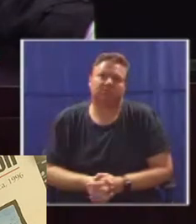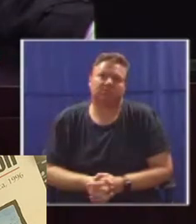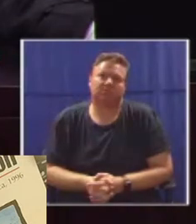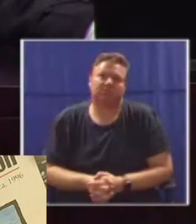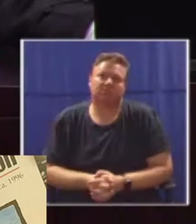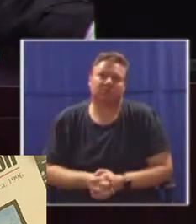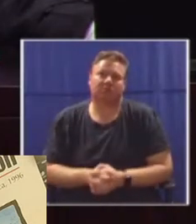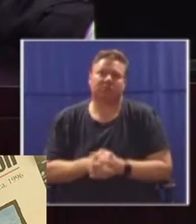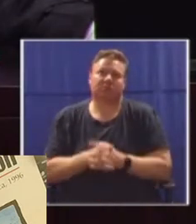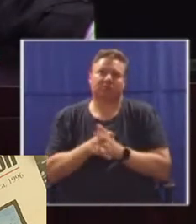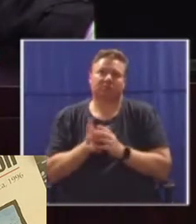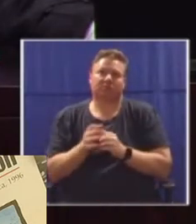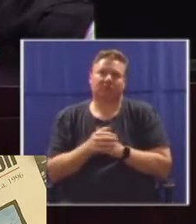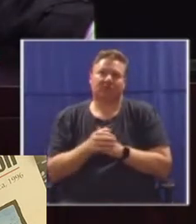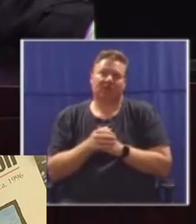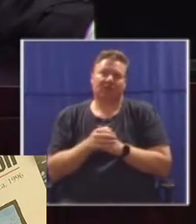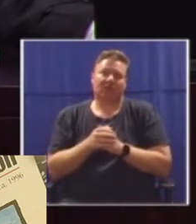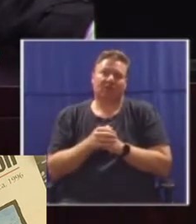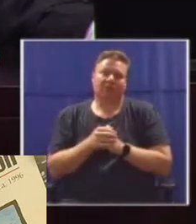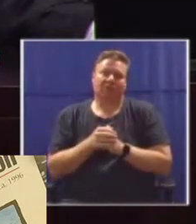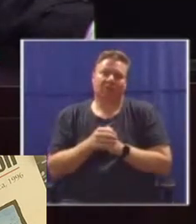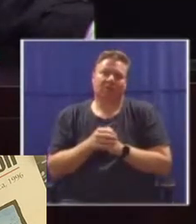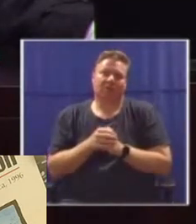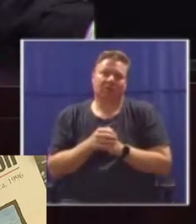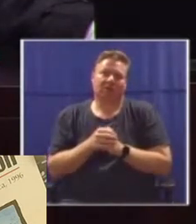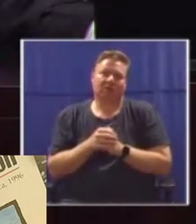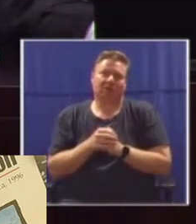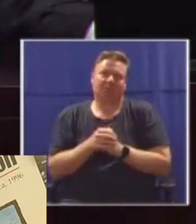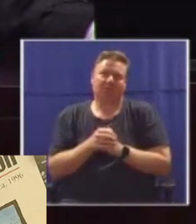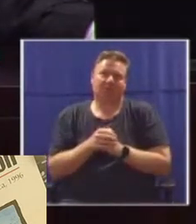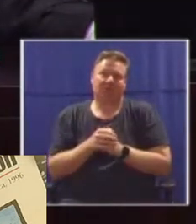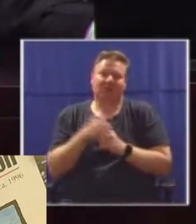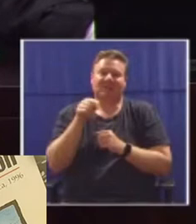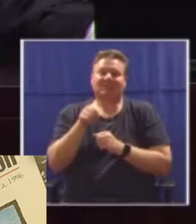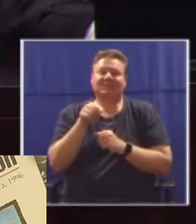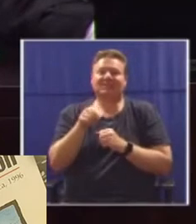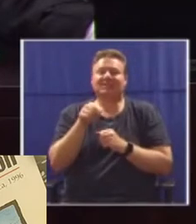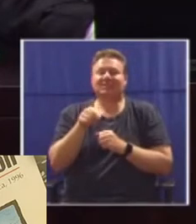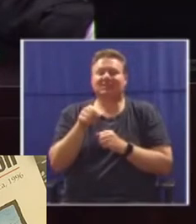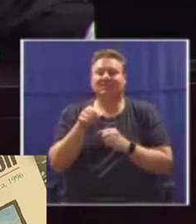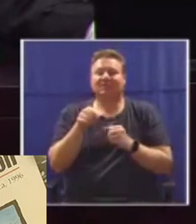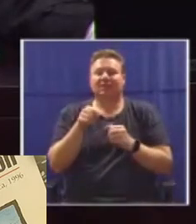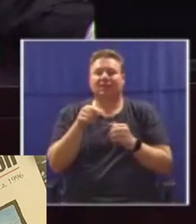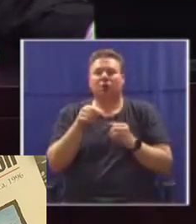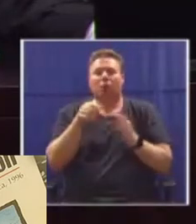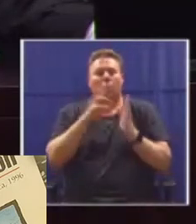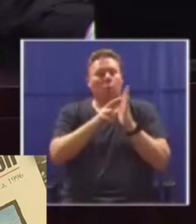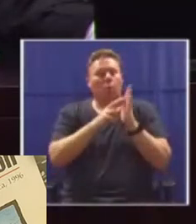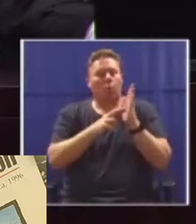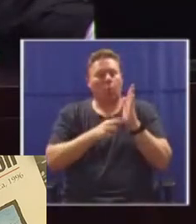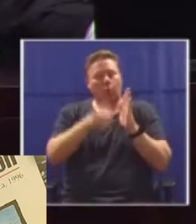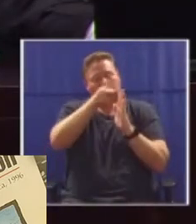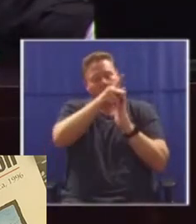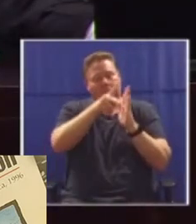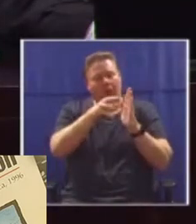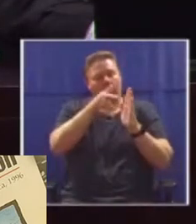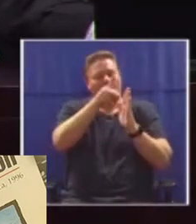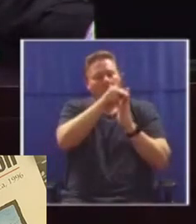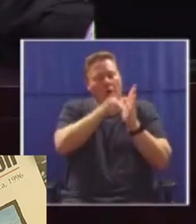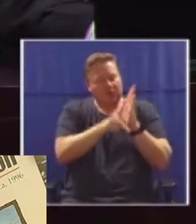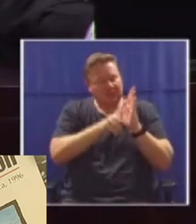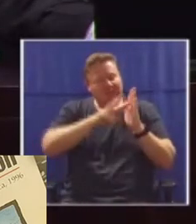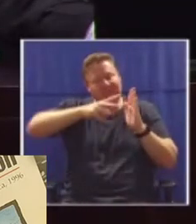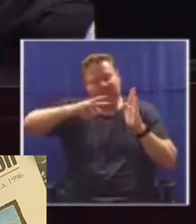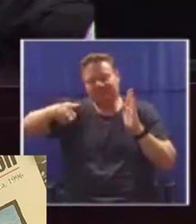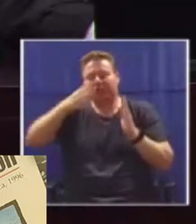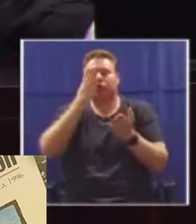toolkit and give it effect. This in part to giving effect to the convention to address and regulate sewage treatment